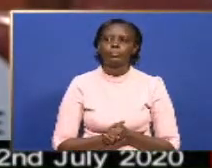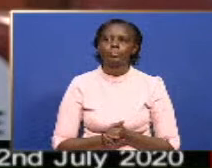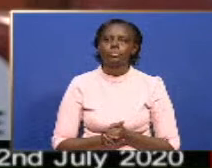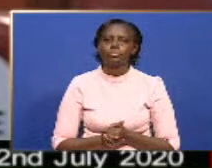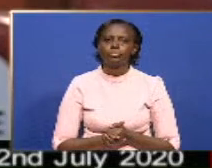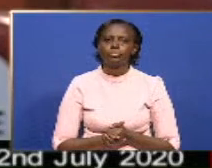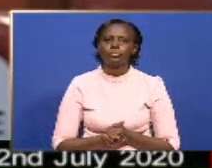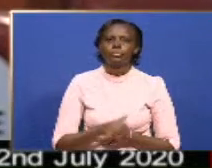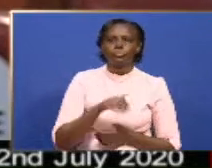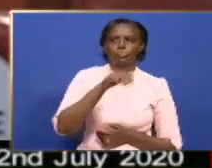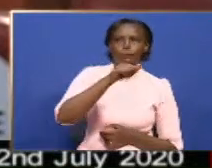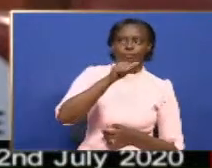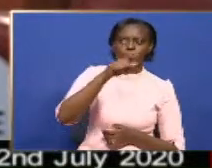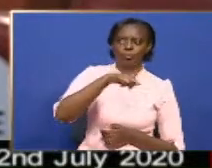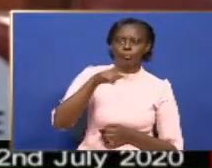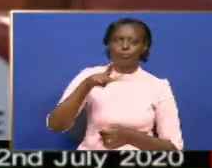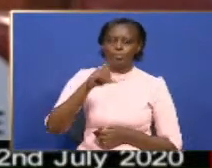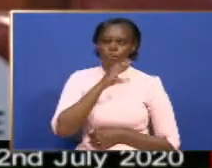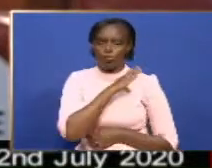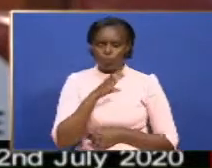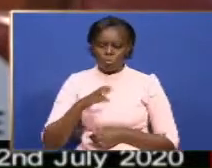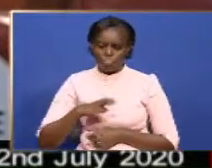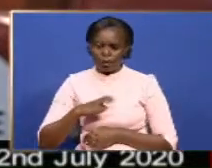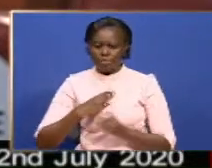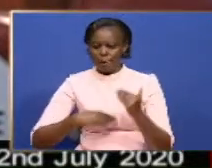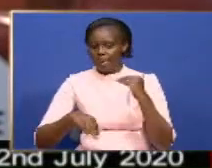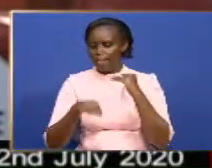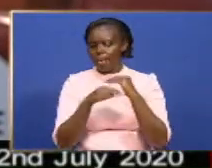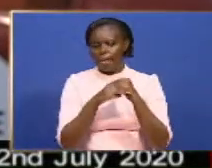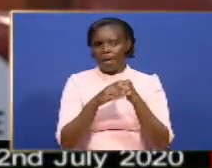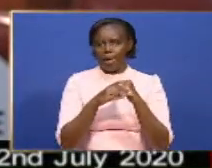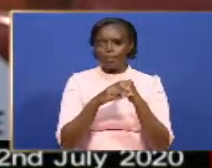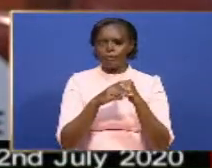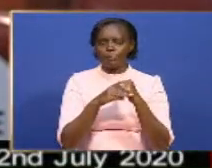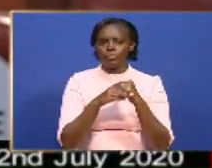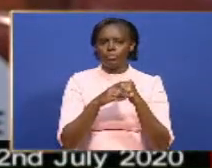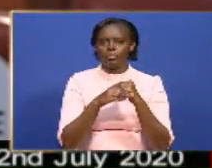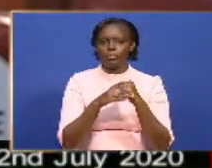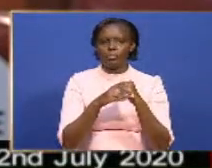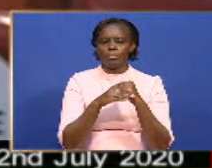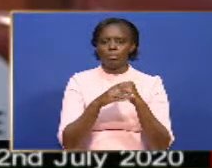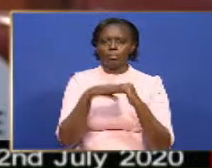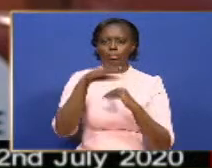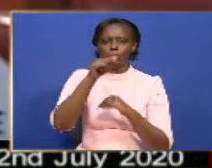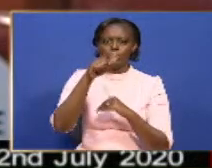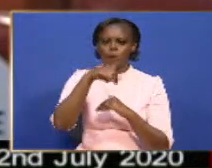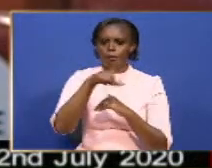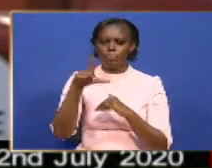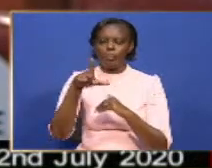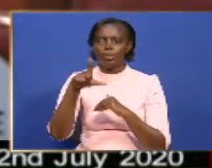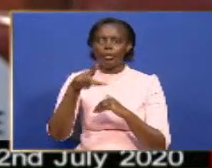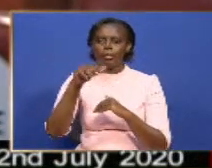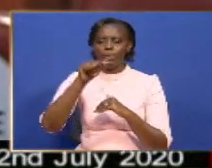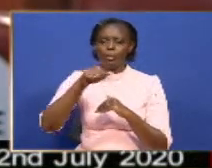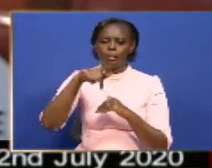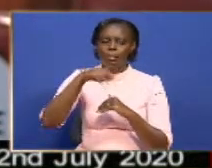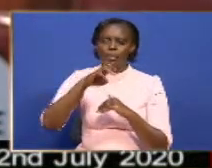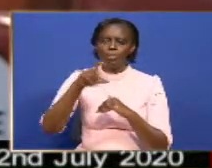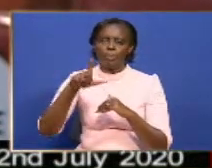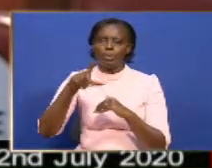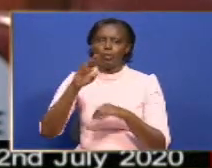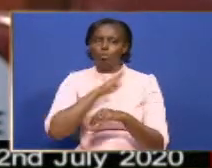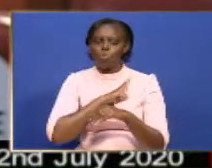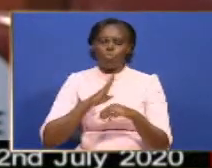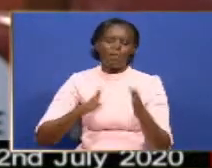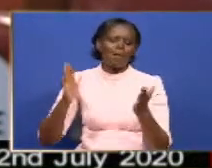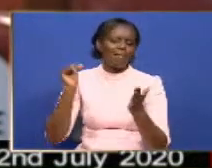The appeal committee replaces the act, the board, the appeal board that is in the act. Again, it is